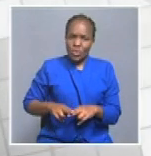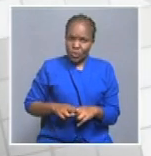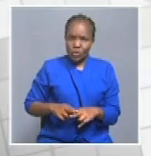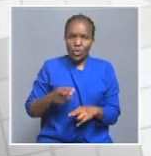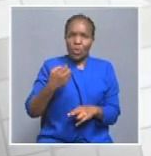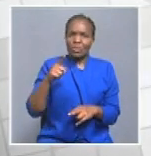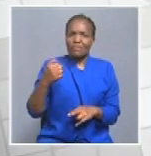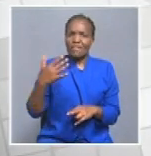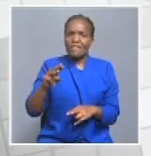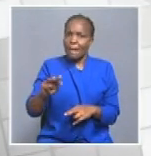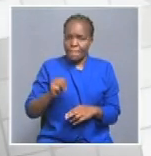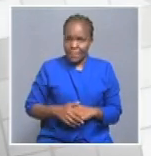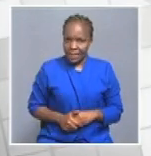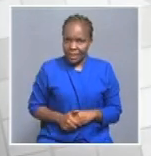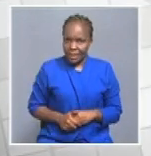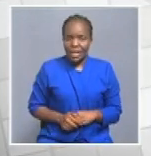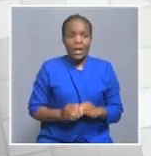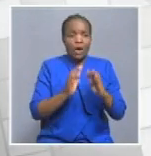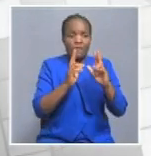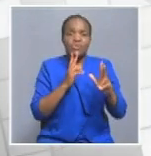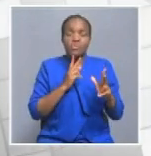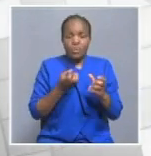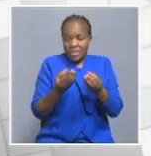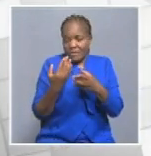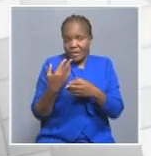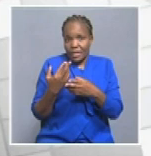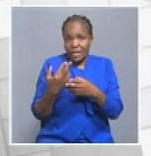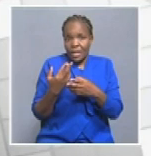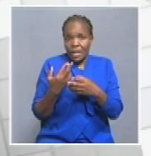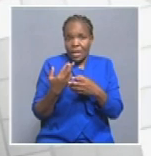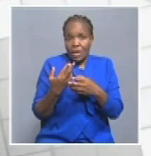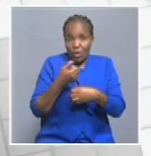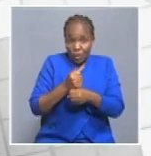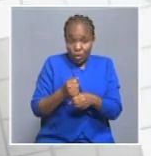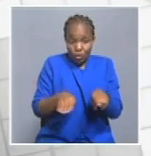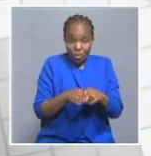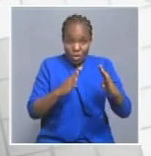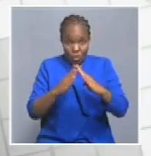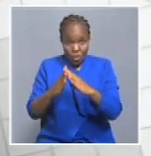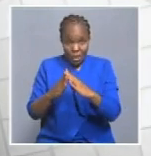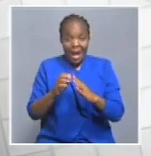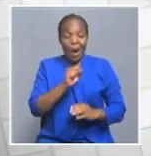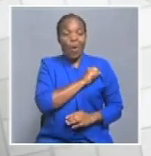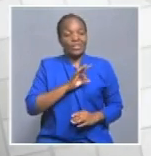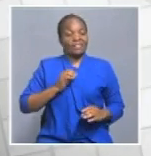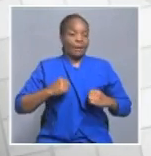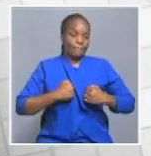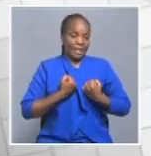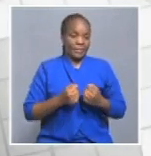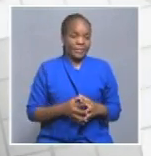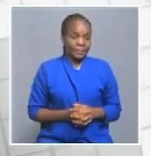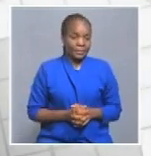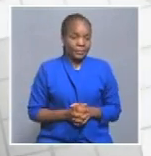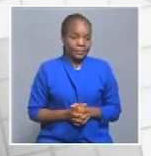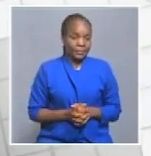material. The people who built the houses are our staff members. When we talk about labor costs, actually we have